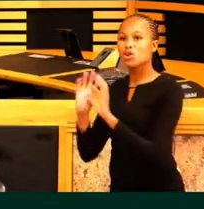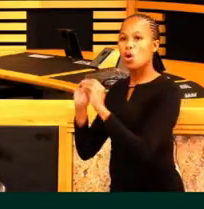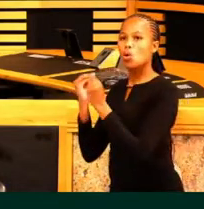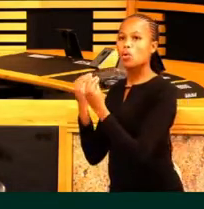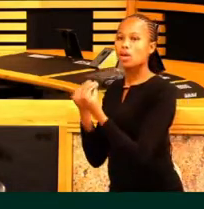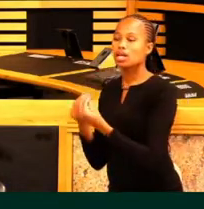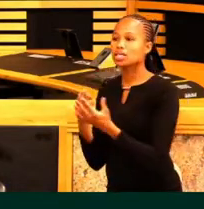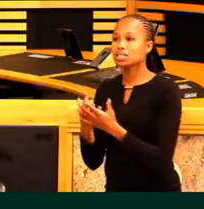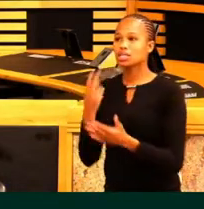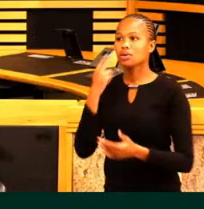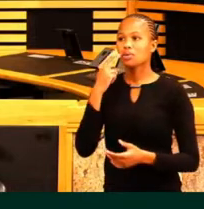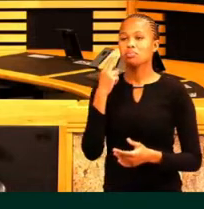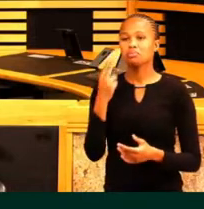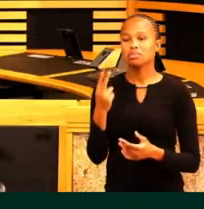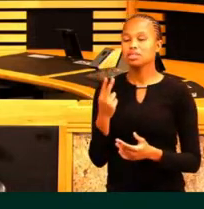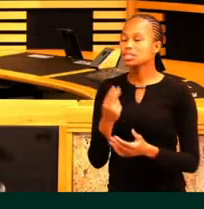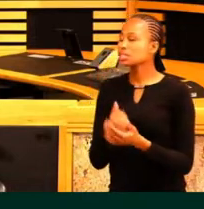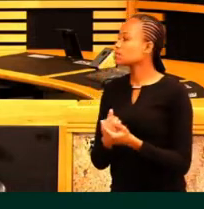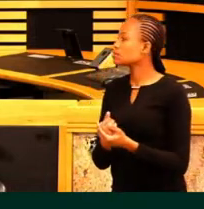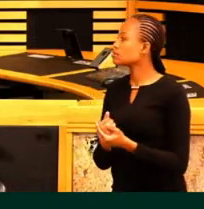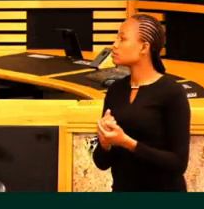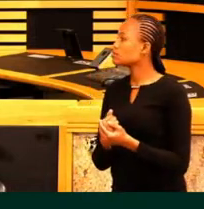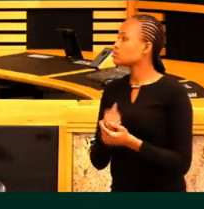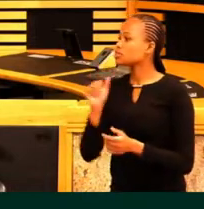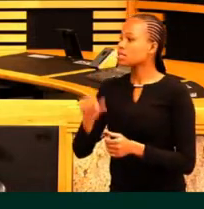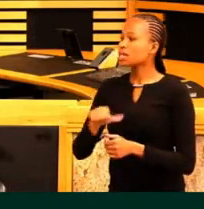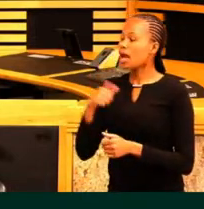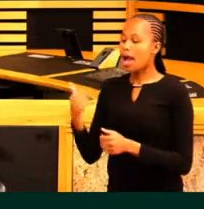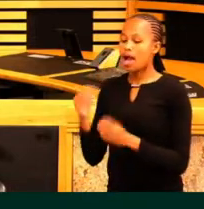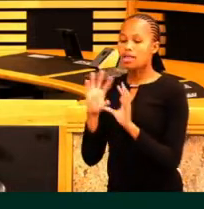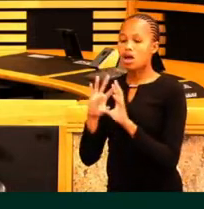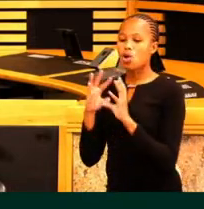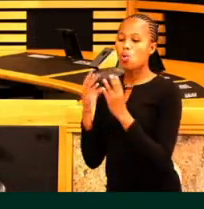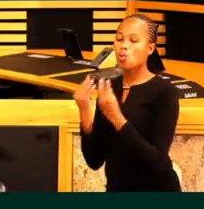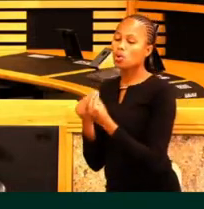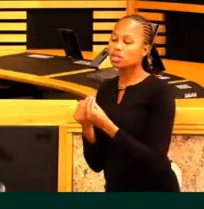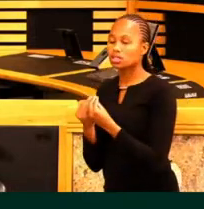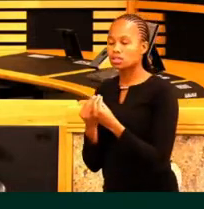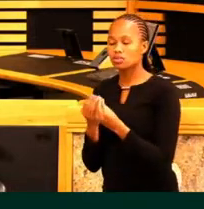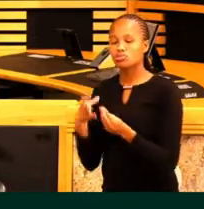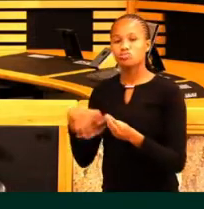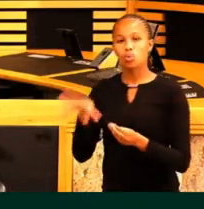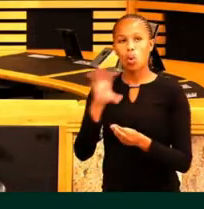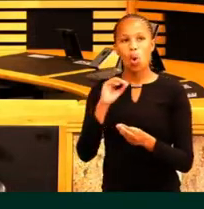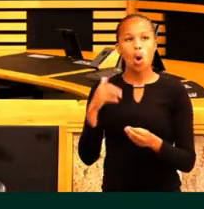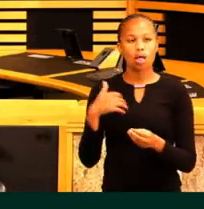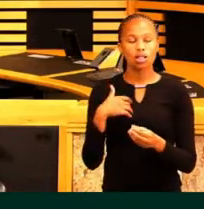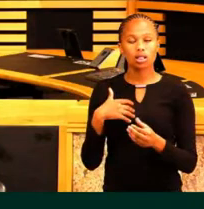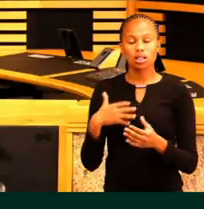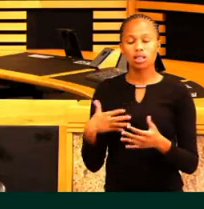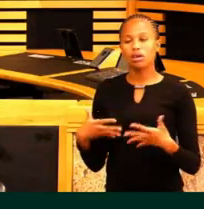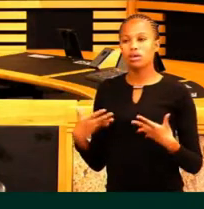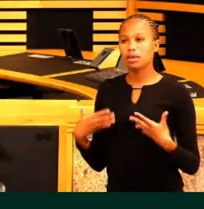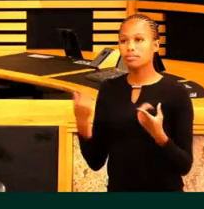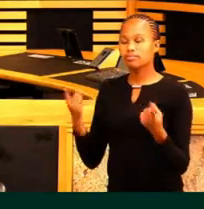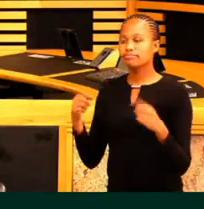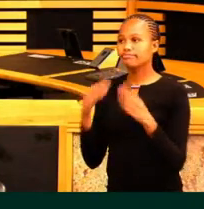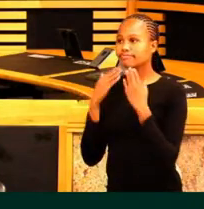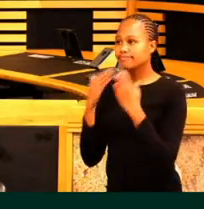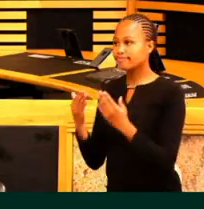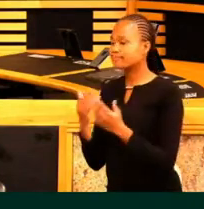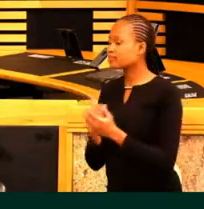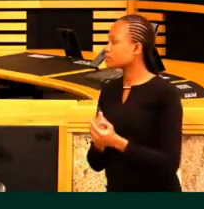institutions of her learning and other organizations we are all appreciated most